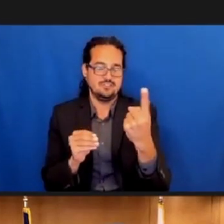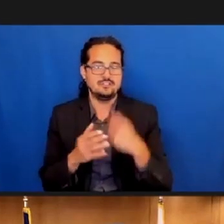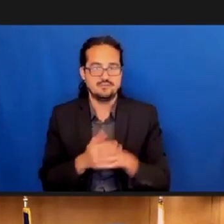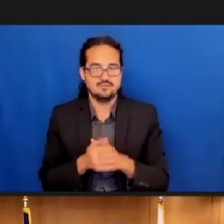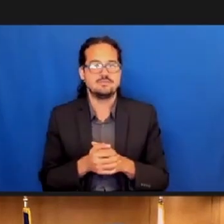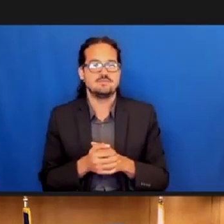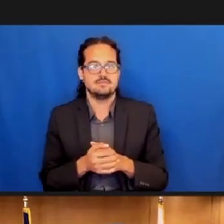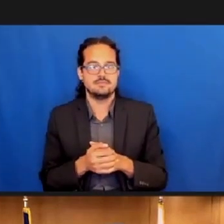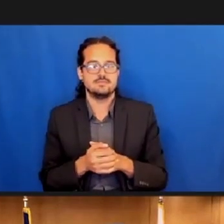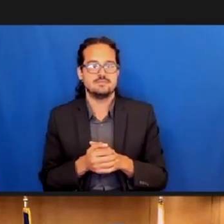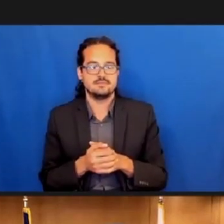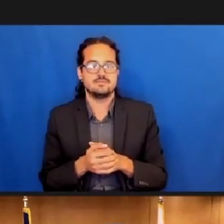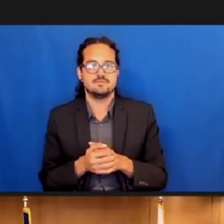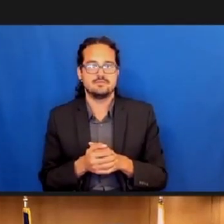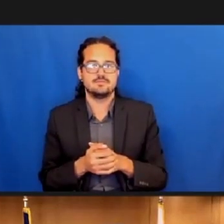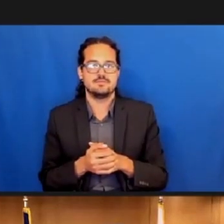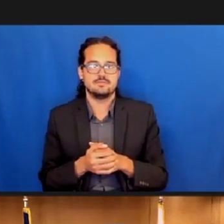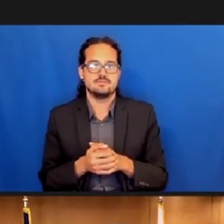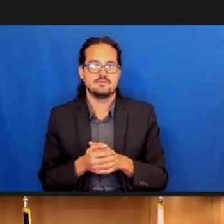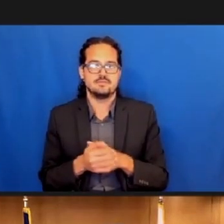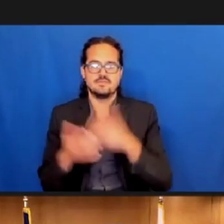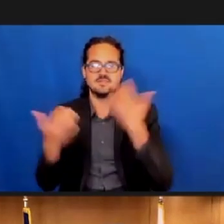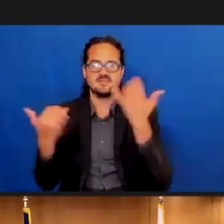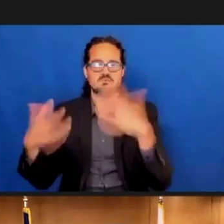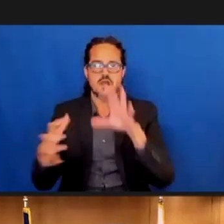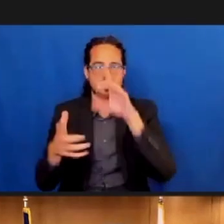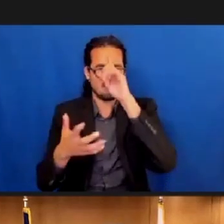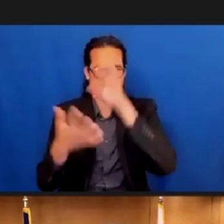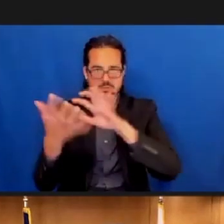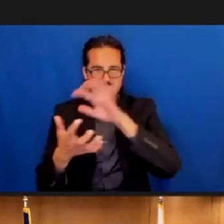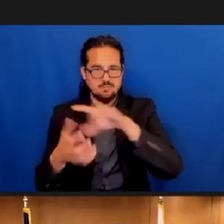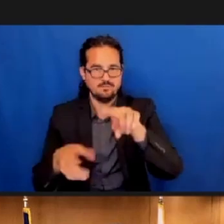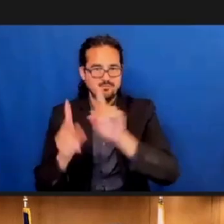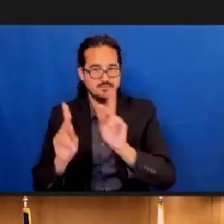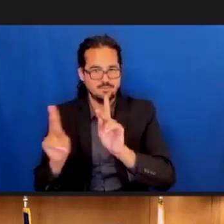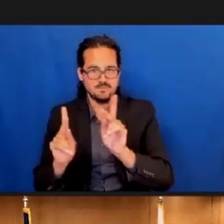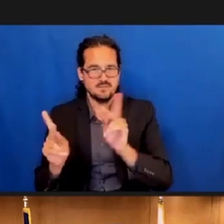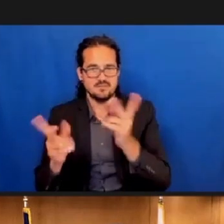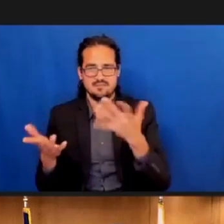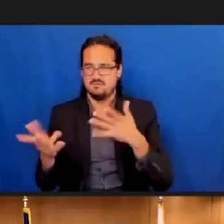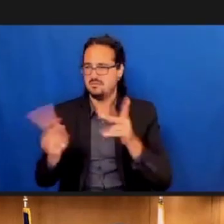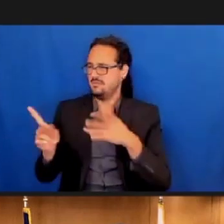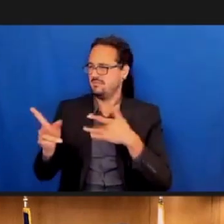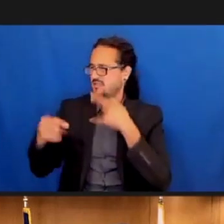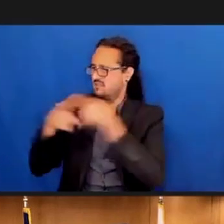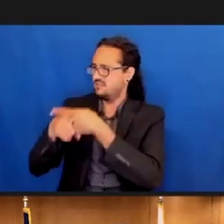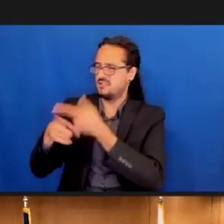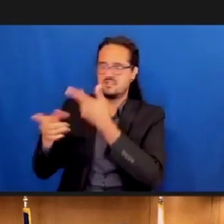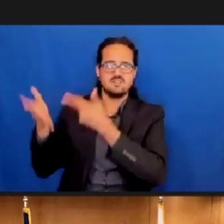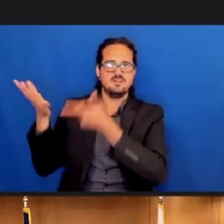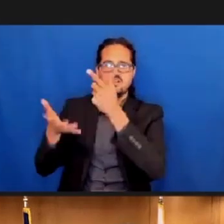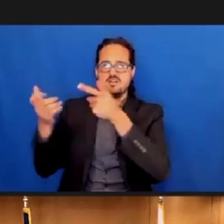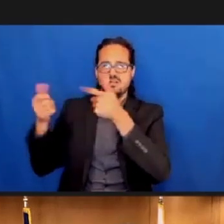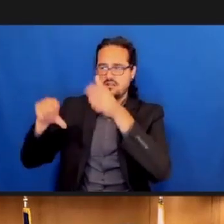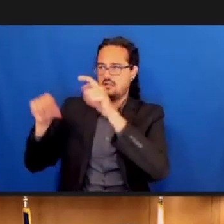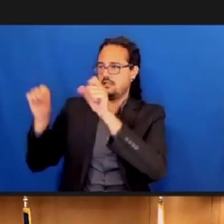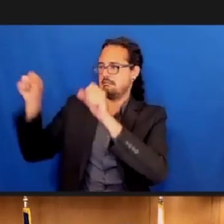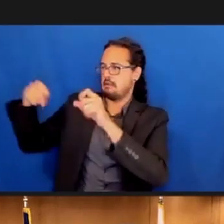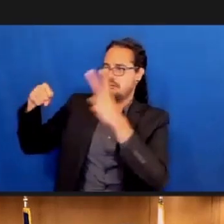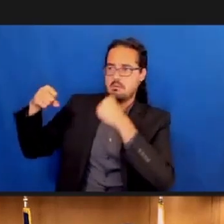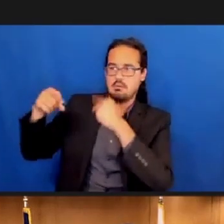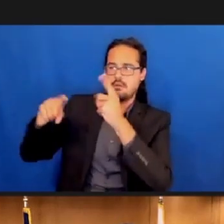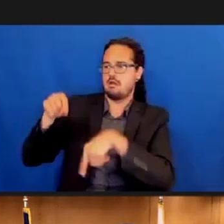because it caught my eye given Supervisor Rodoni's discussion about equity at the very beginning of